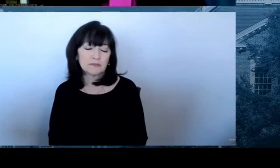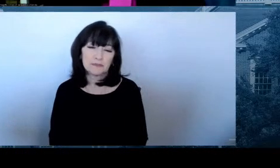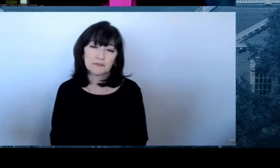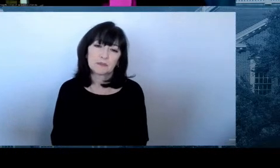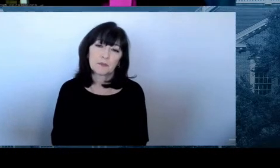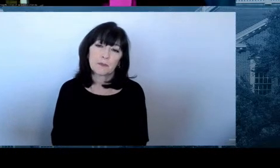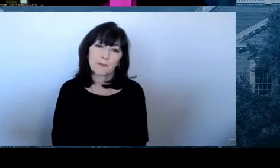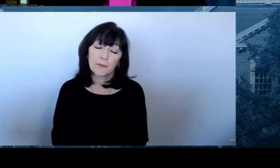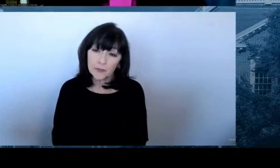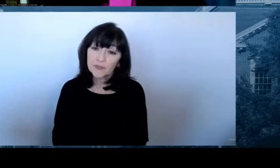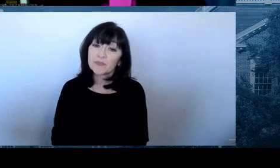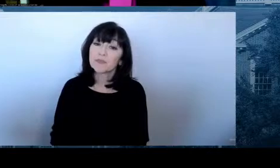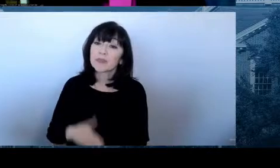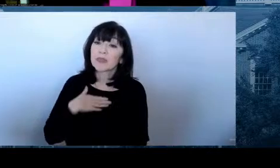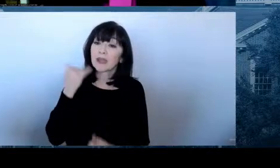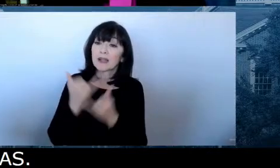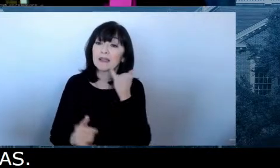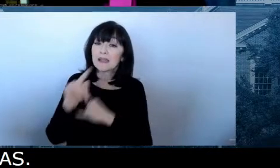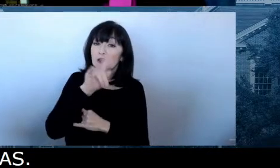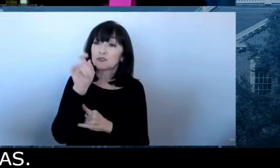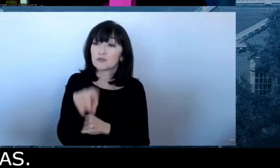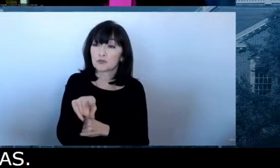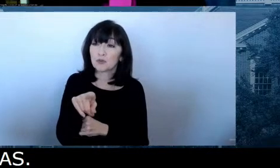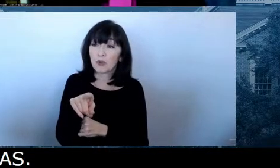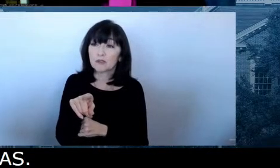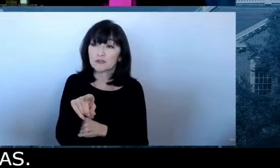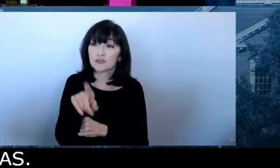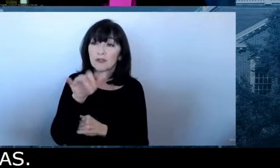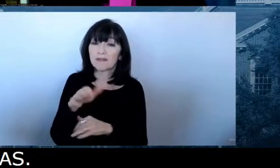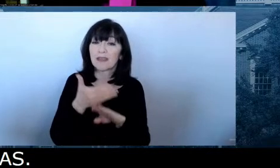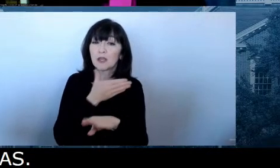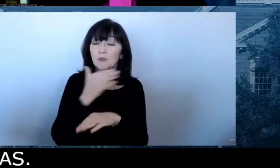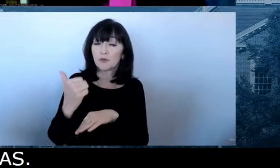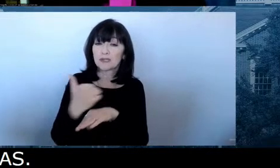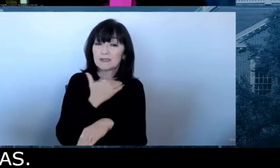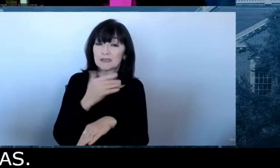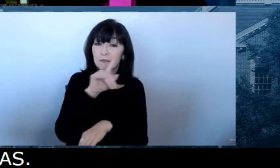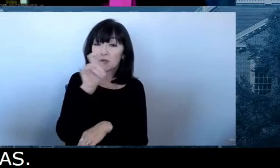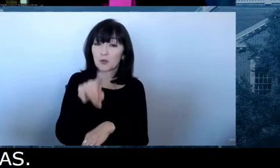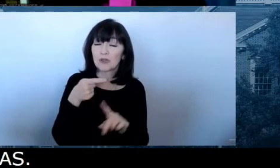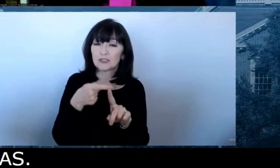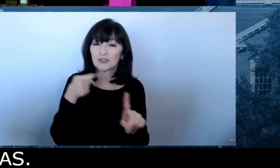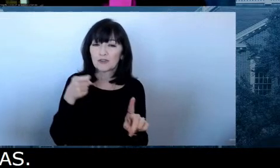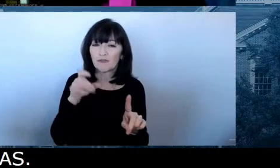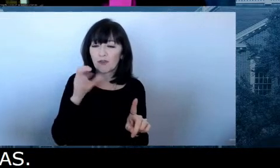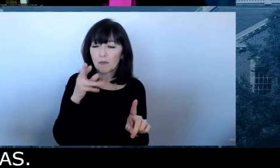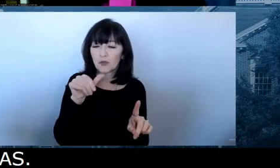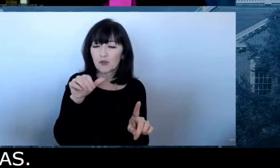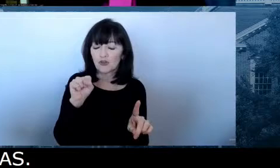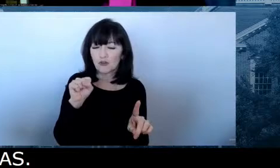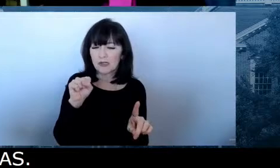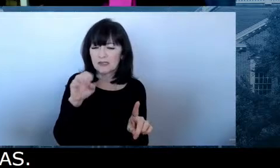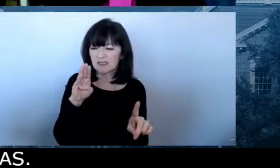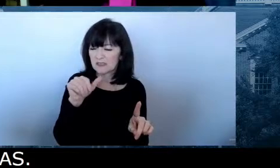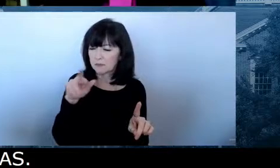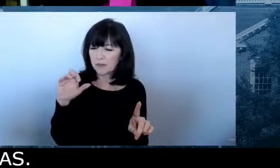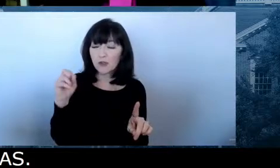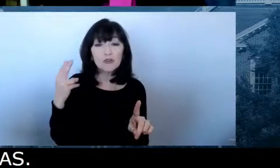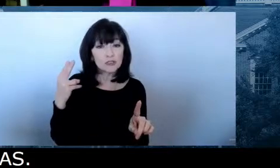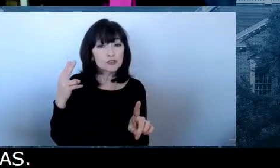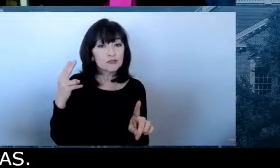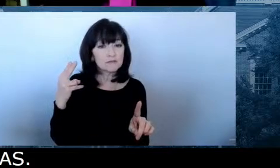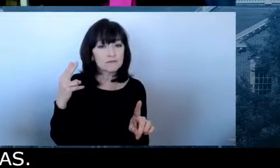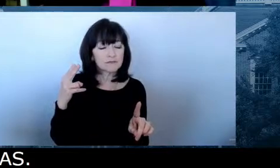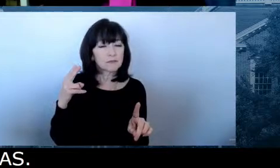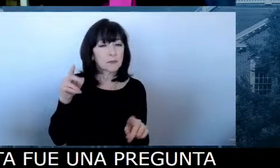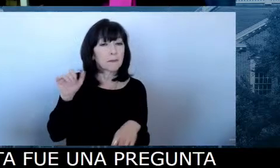All right, and our last question was a pre-submitted question from Chris Barish. And Governor, this is for